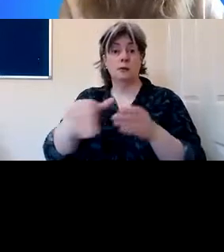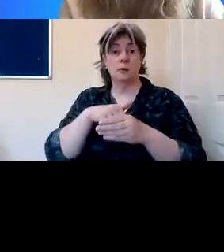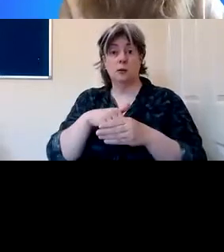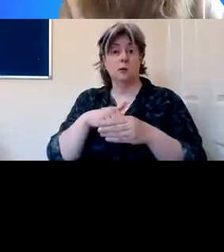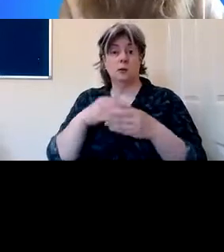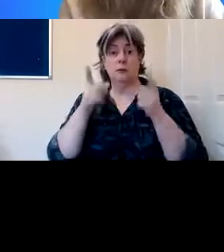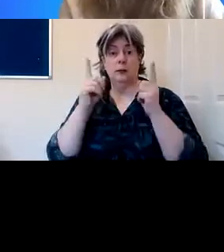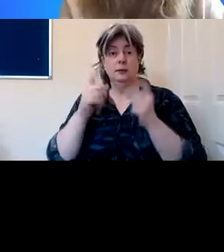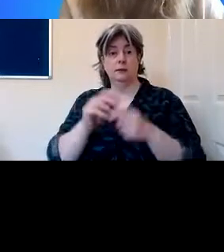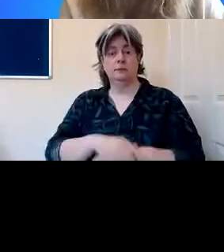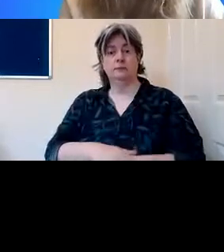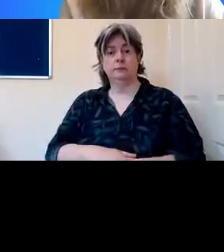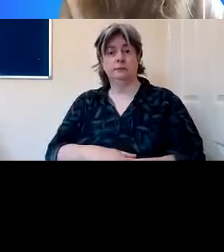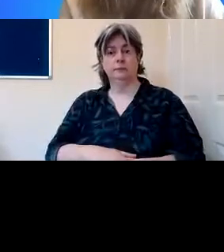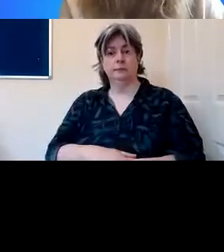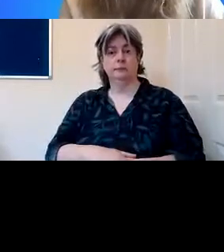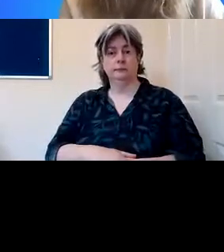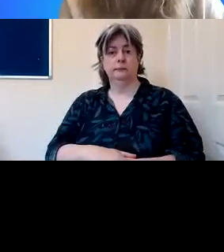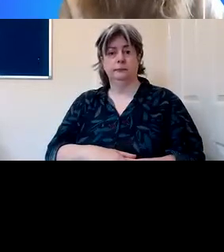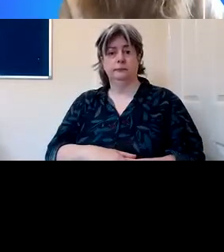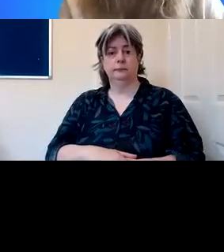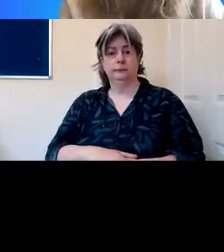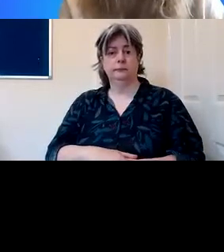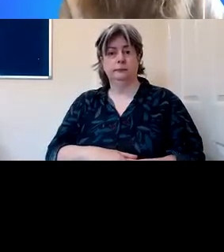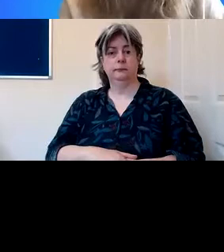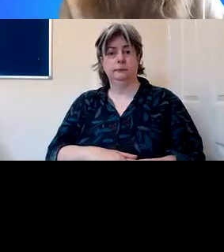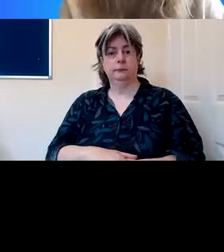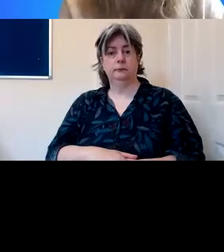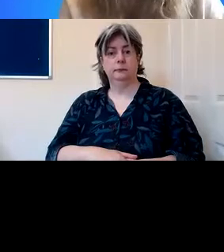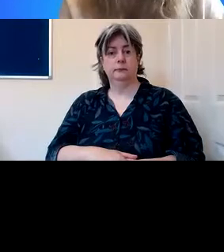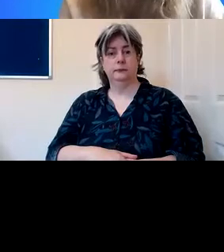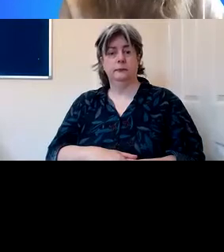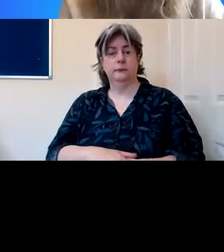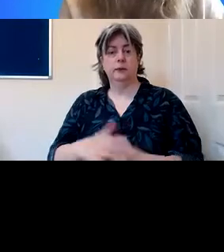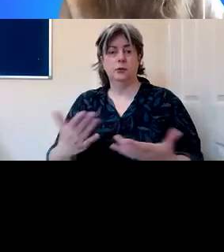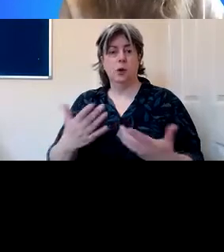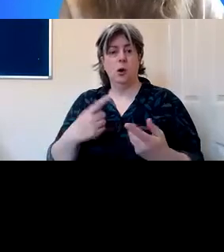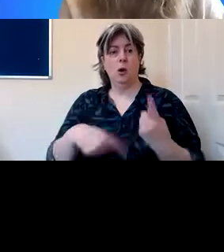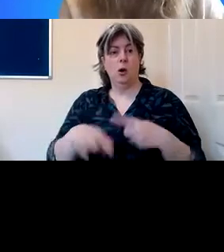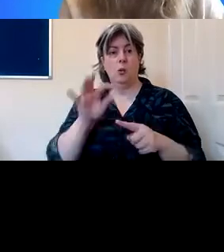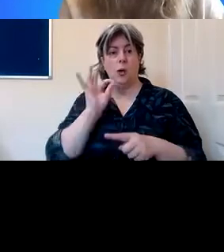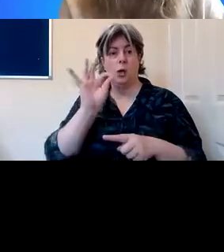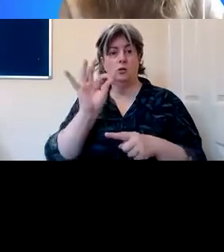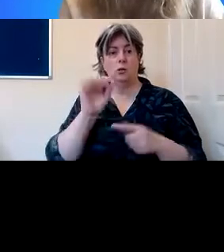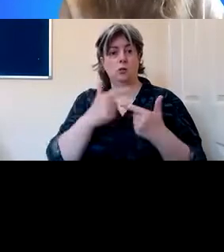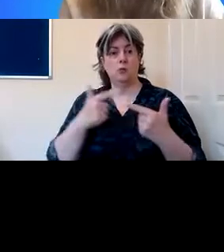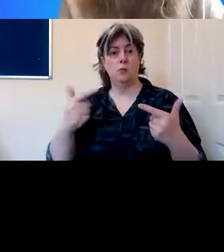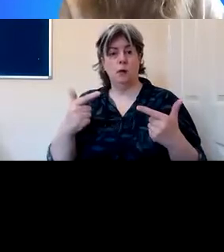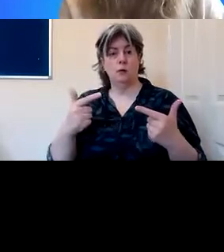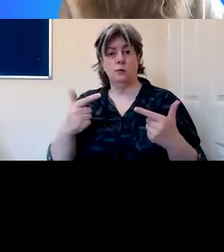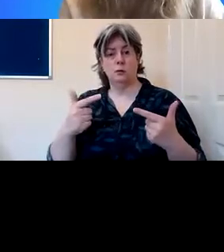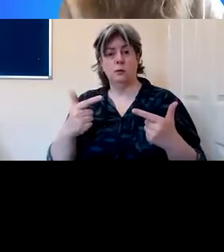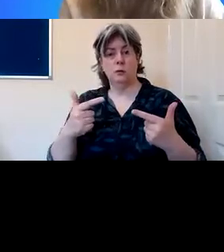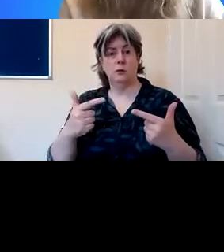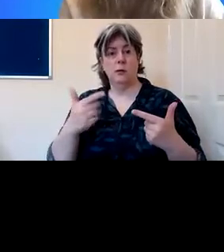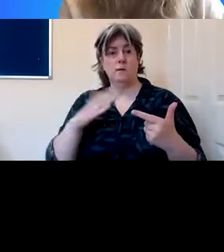non-teachers. So on the first part, are we asking too much of schools? Well, you know, there is always a tension, isn't there? Because all sorts of agencies that